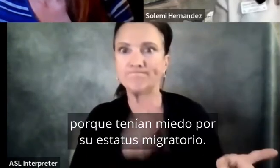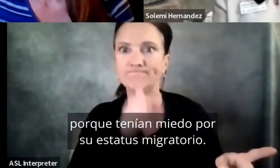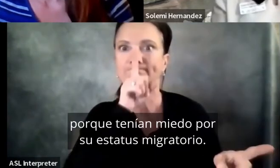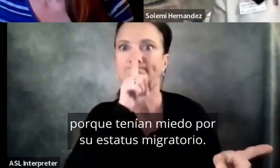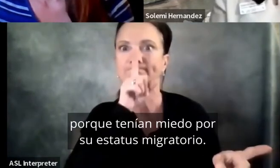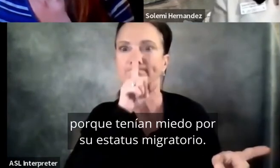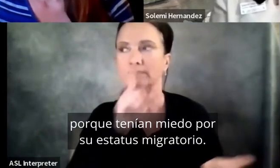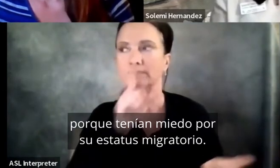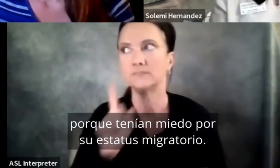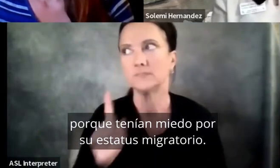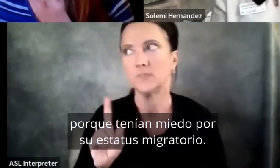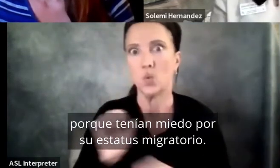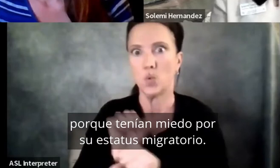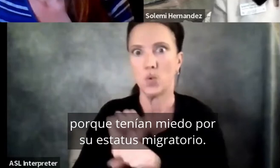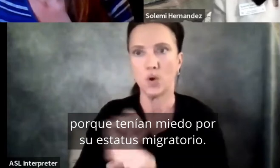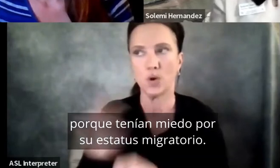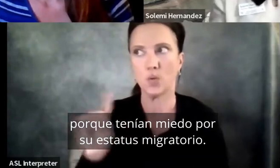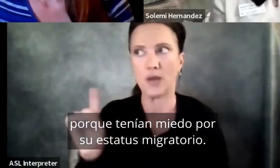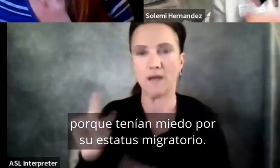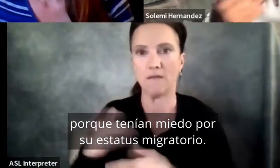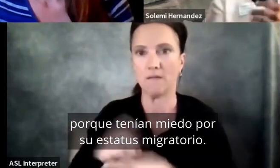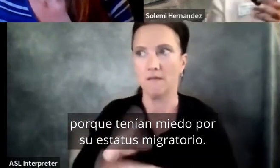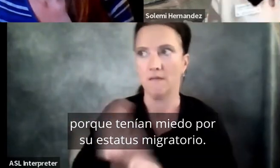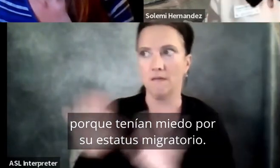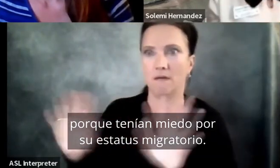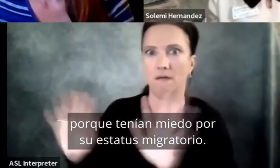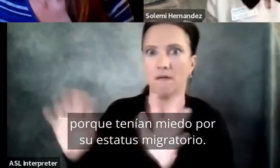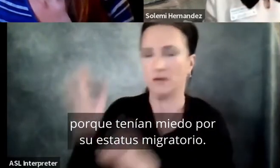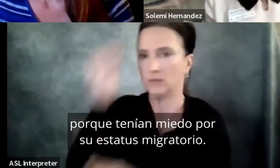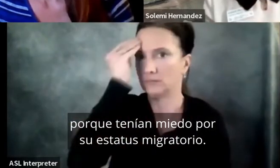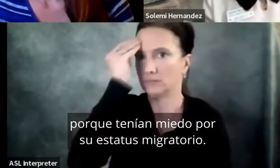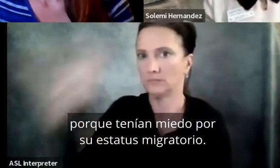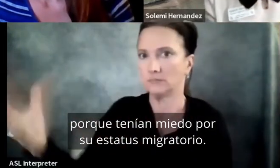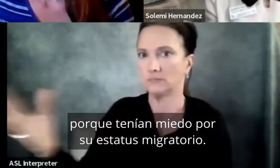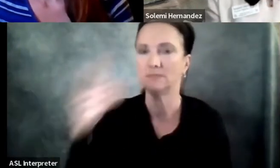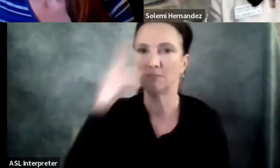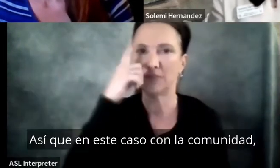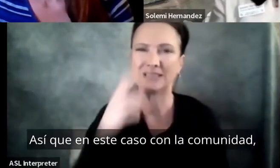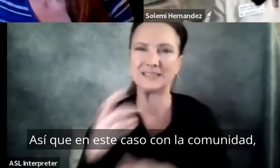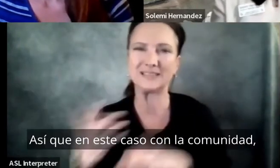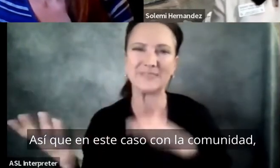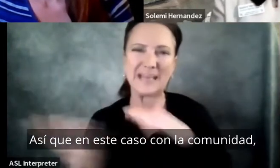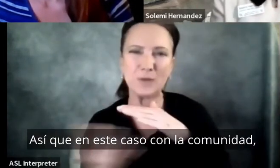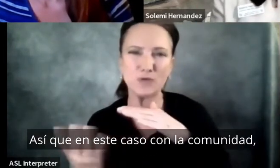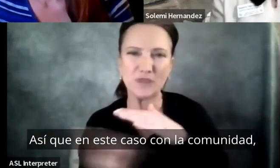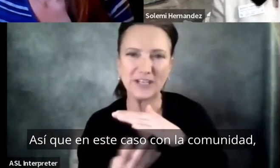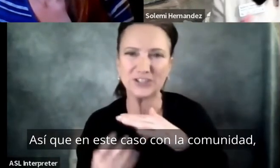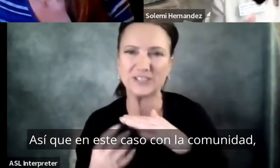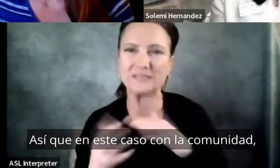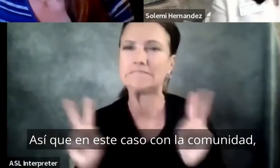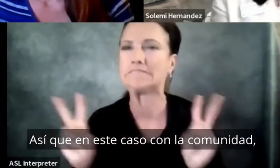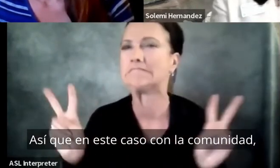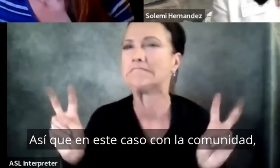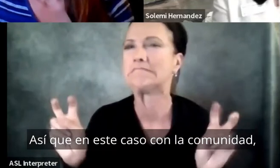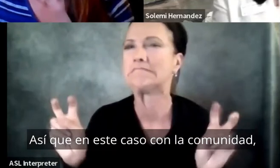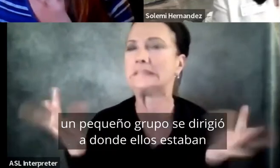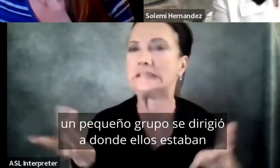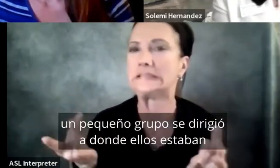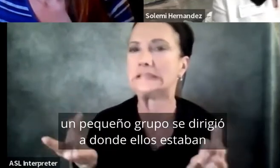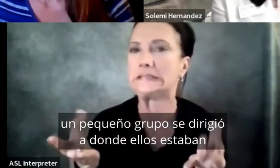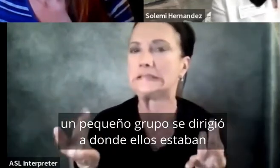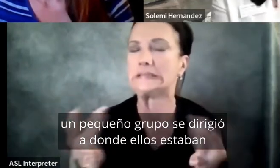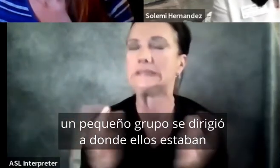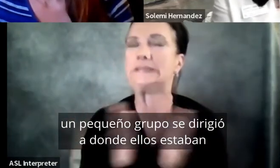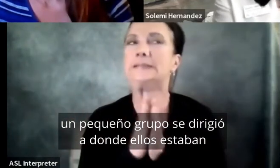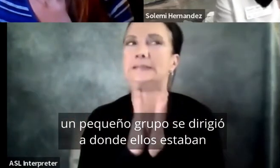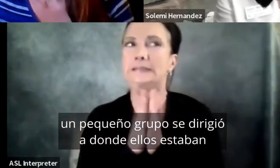because they were afraid because their immigration status. So in this case, we, the community, a